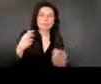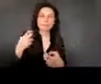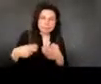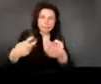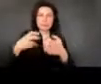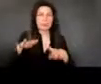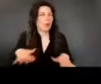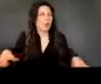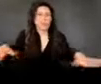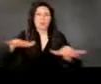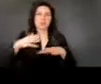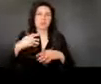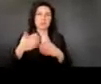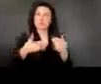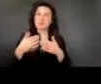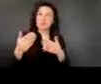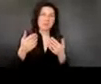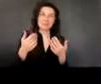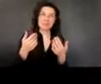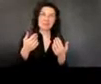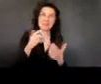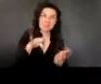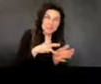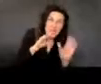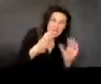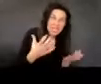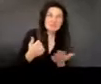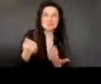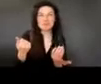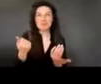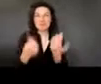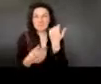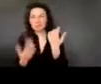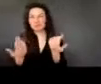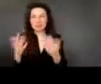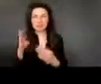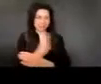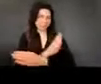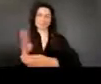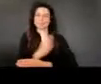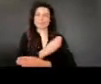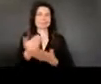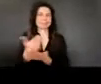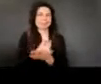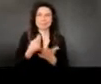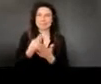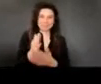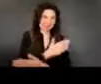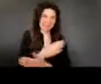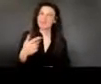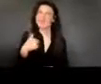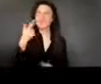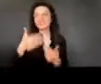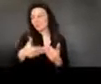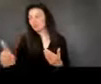of ways, make the work more resonant with people in a really traumatic, horrible way.